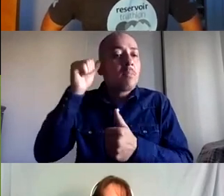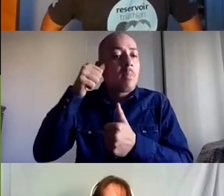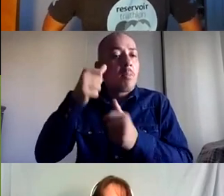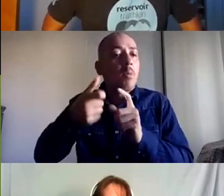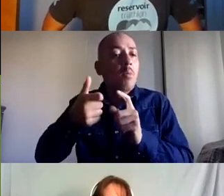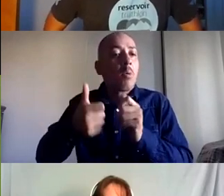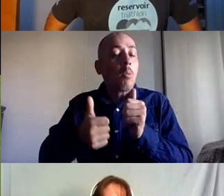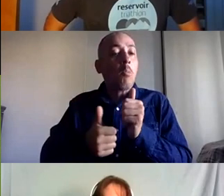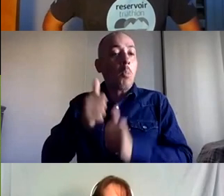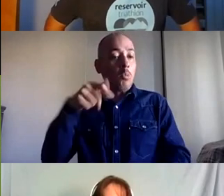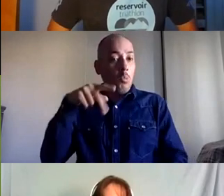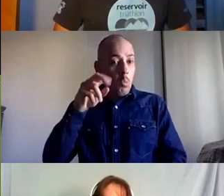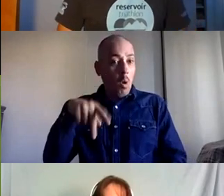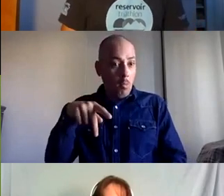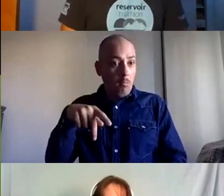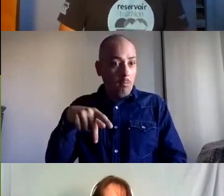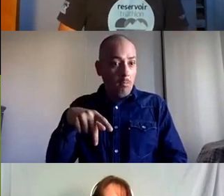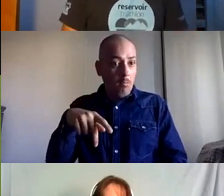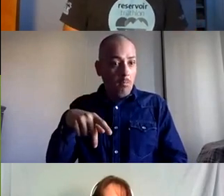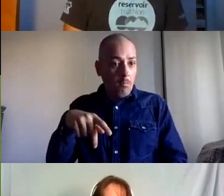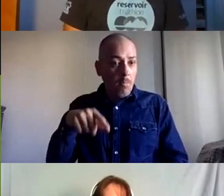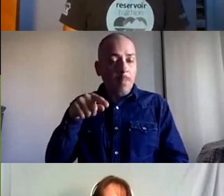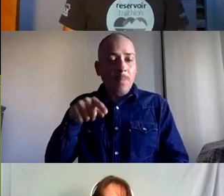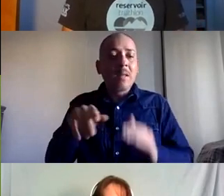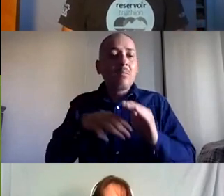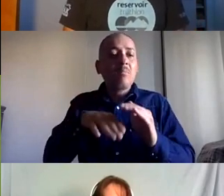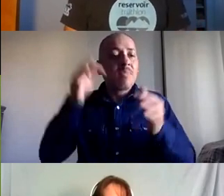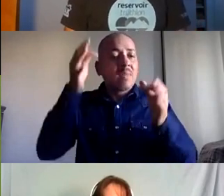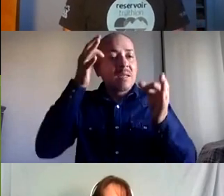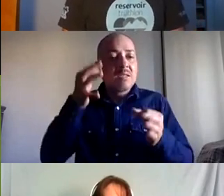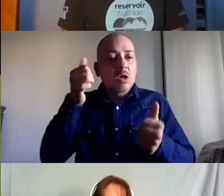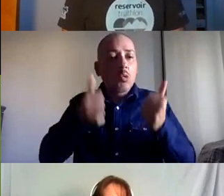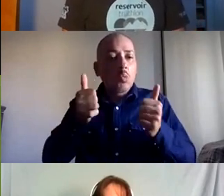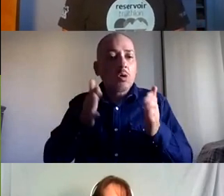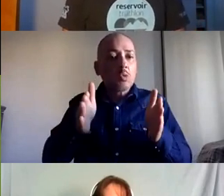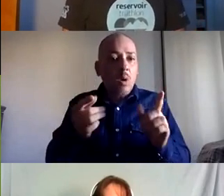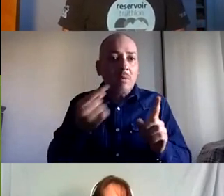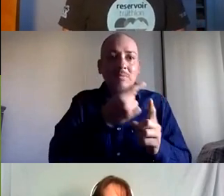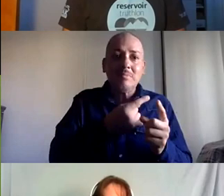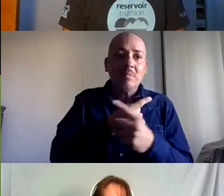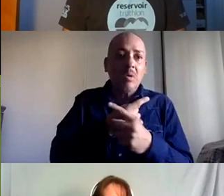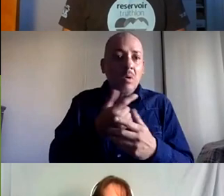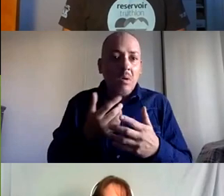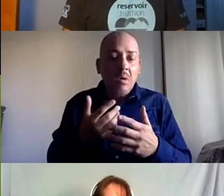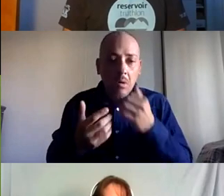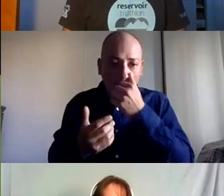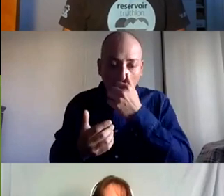prop, and it's basically deciding which way to go.